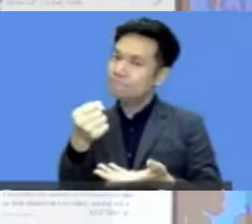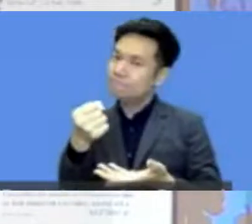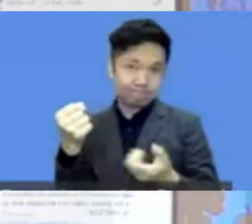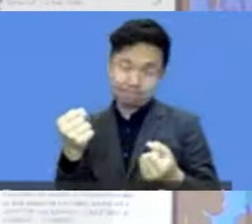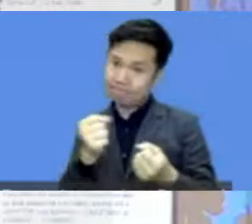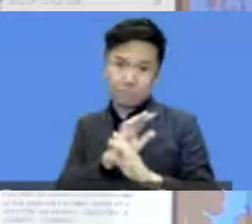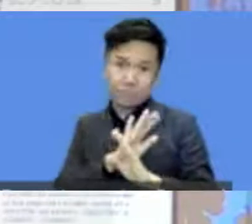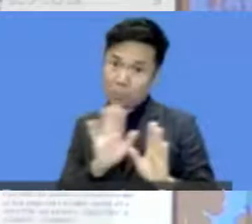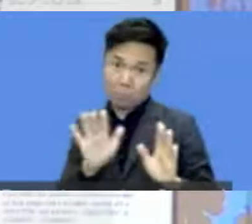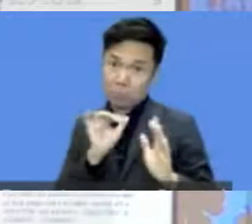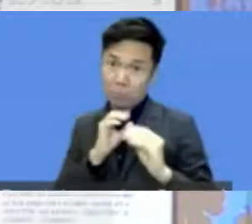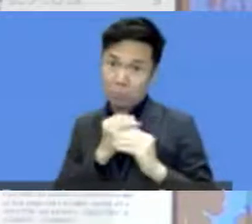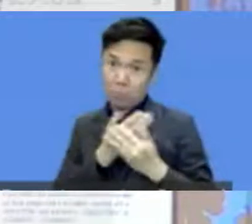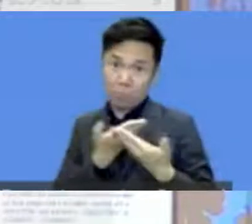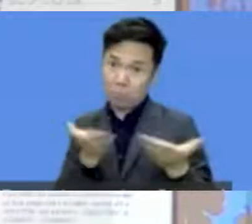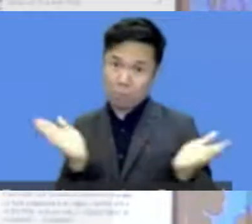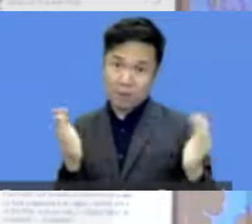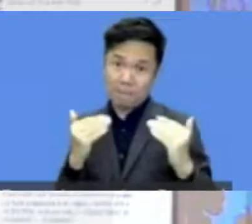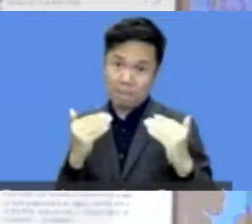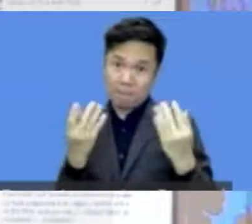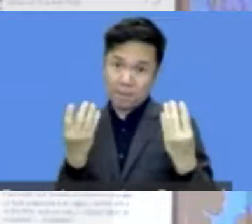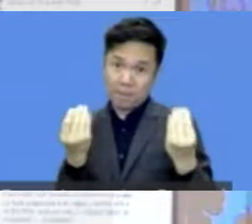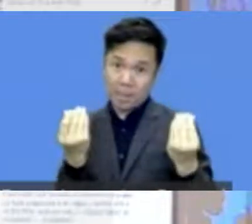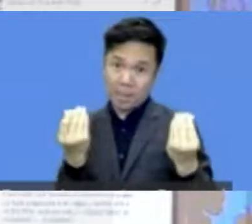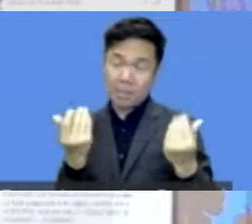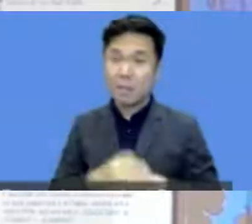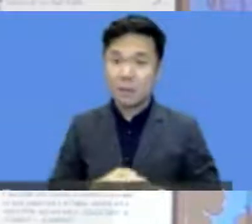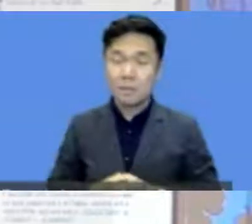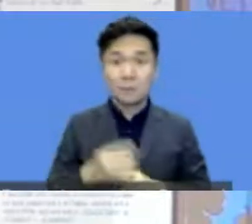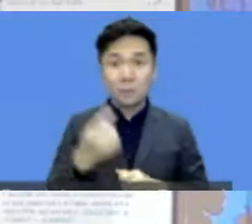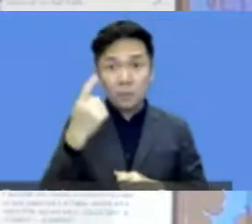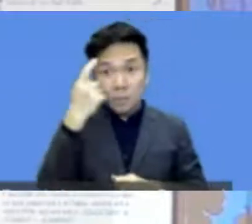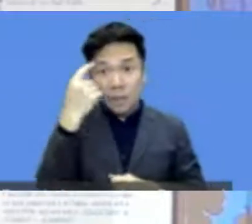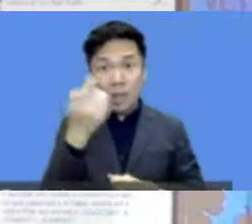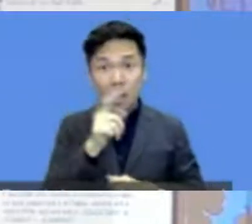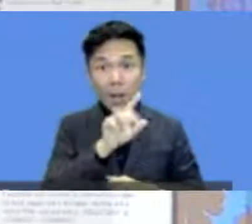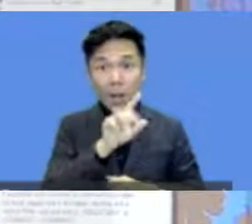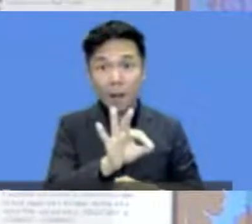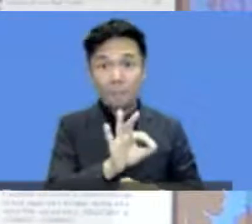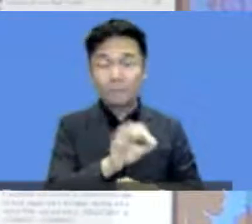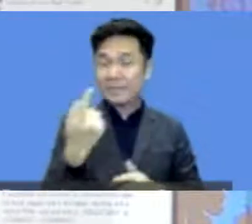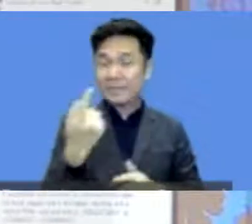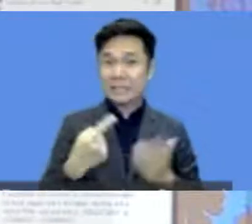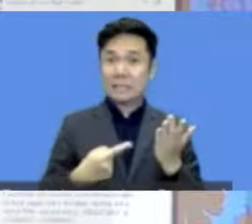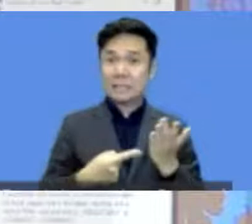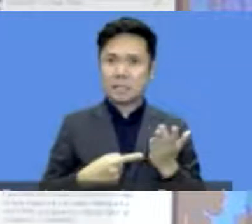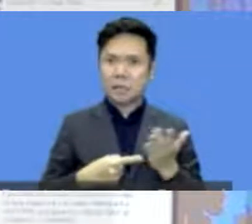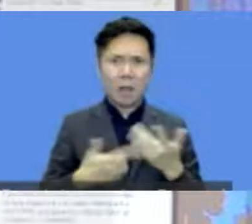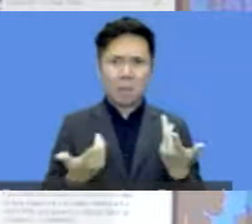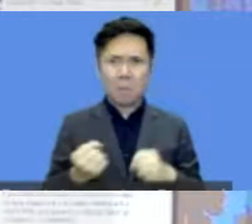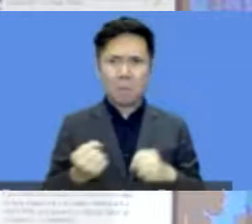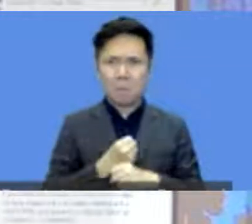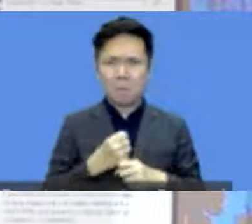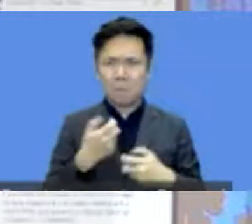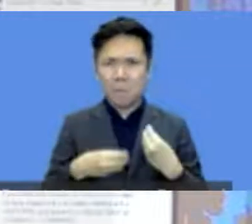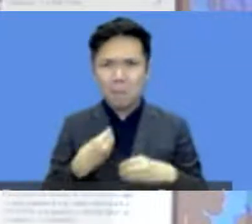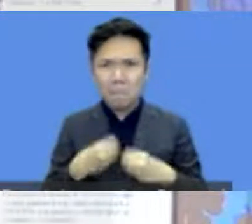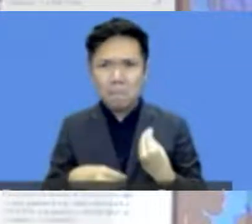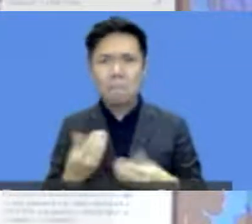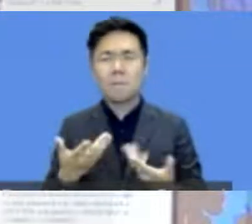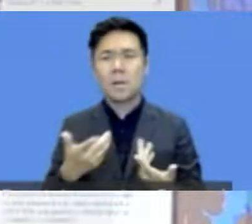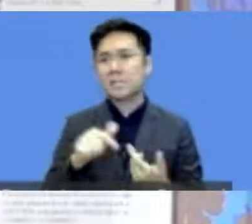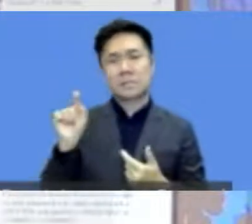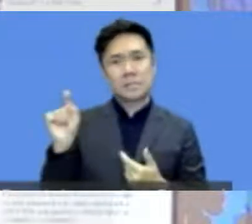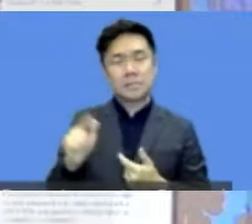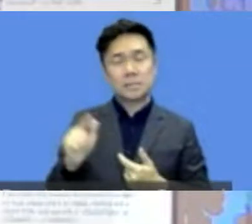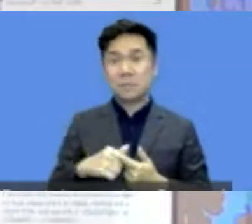you have any a suggestion or in your experience how you tackle of this kind of problems in the school